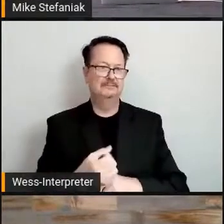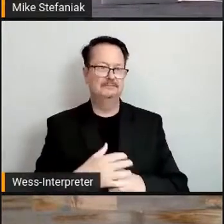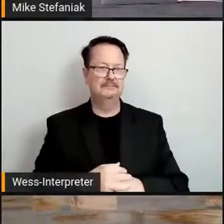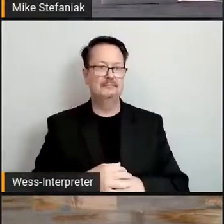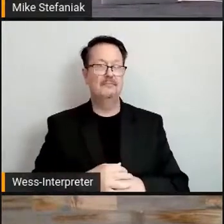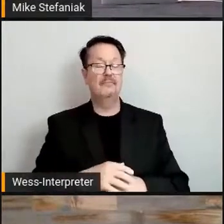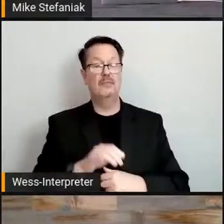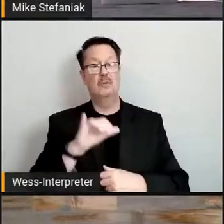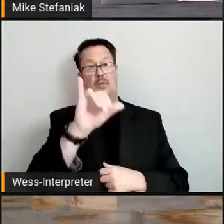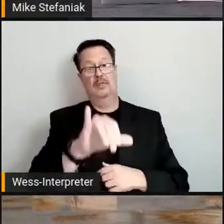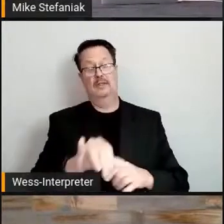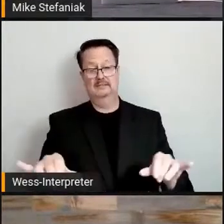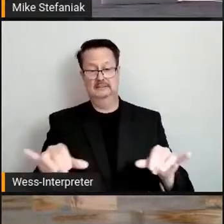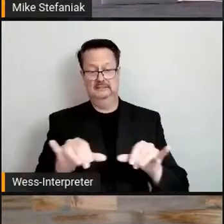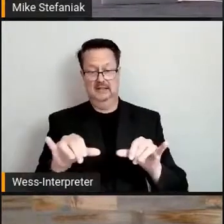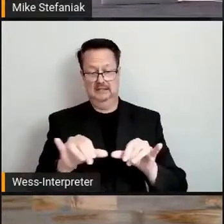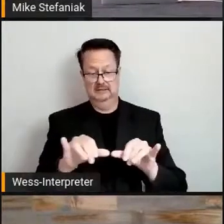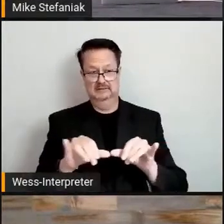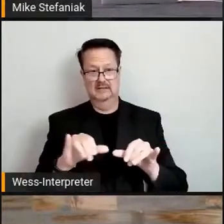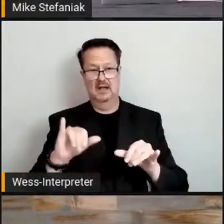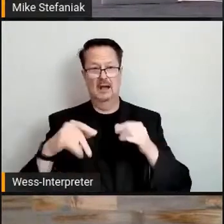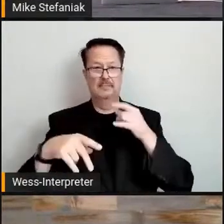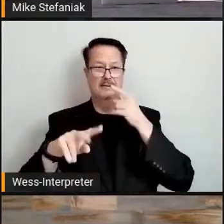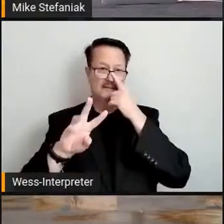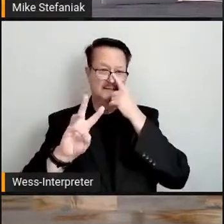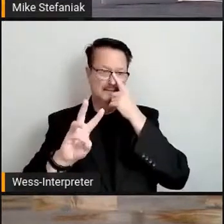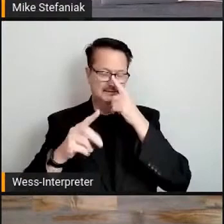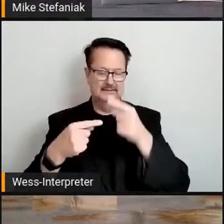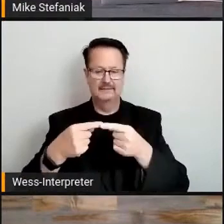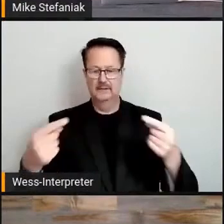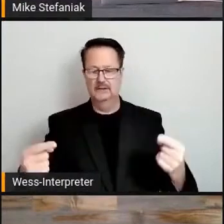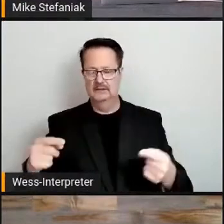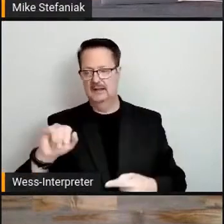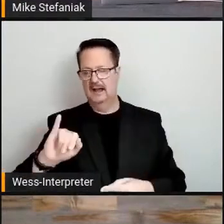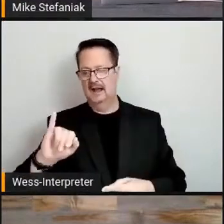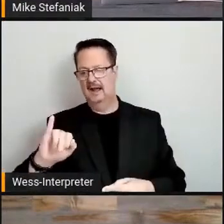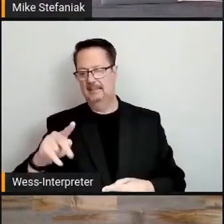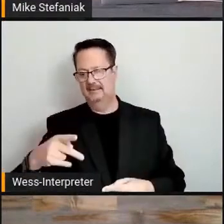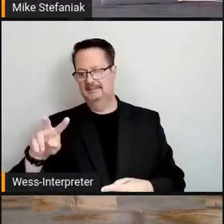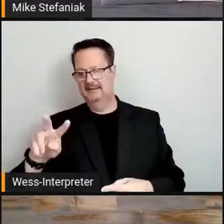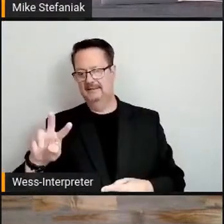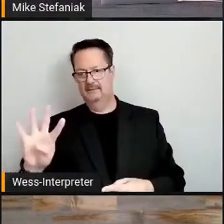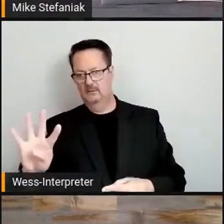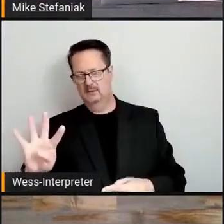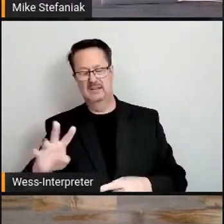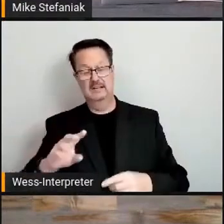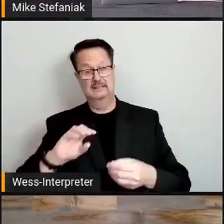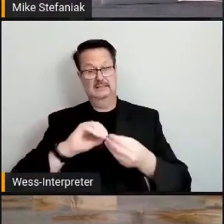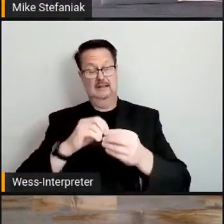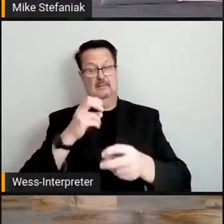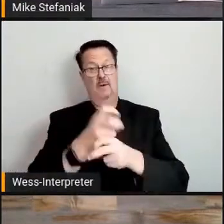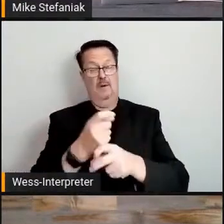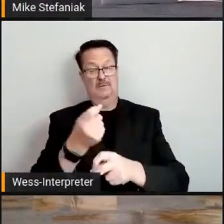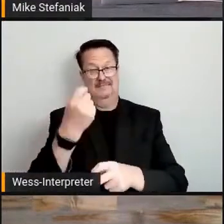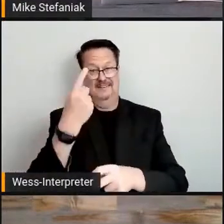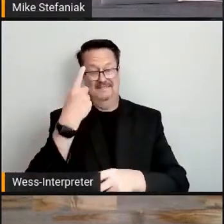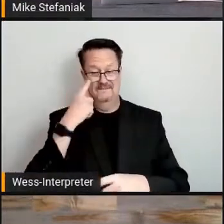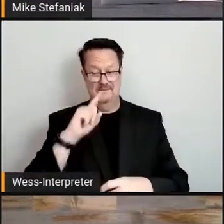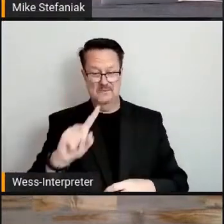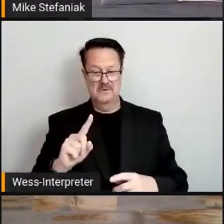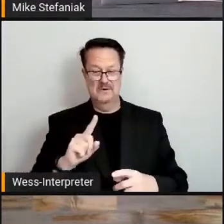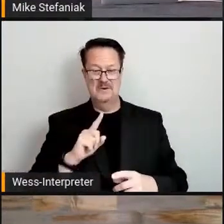So the size of IPv6 versus v4, it's a number that's hard to comprehend for humans. I